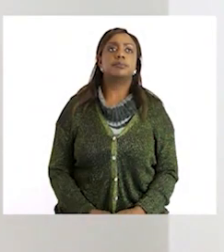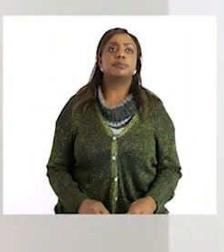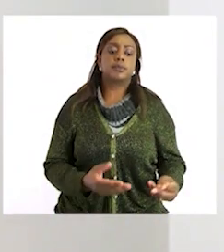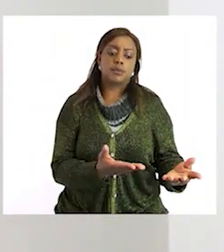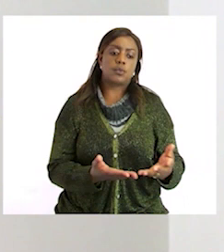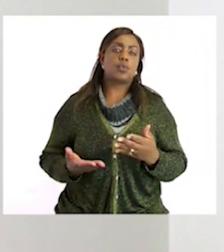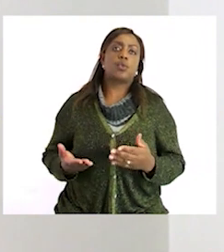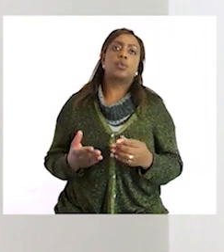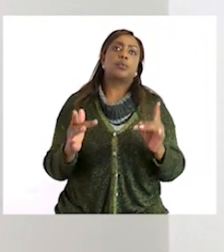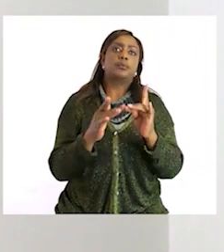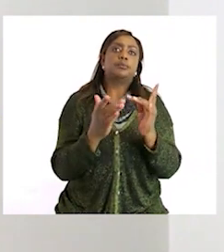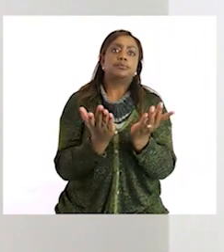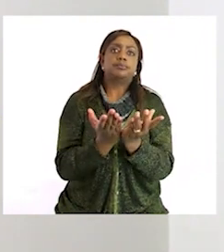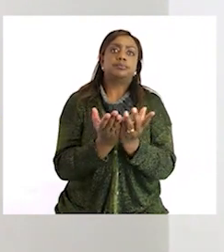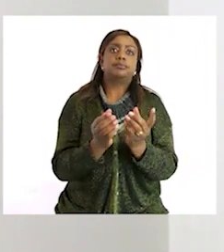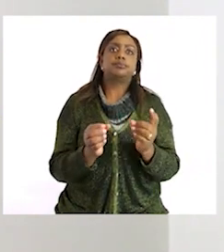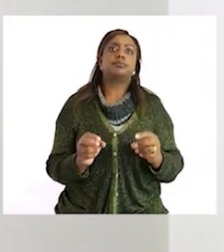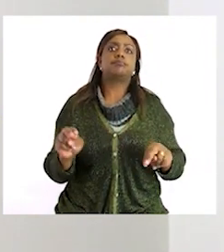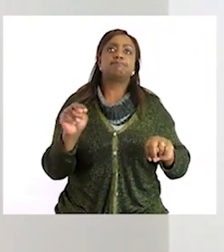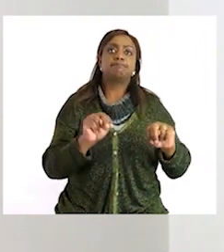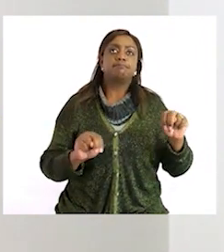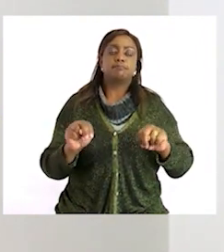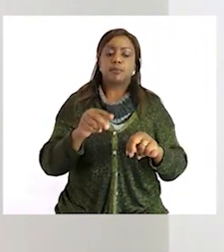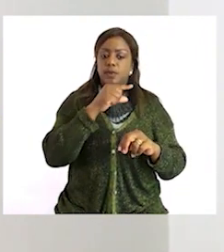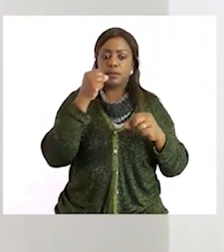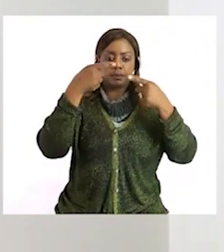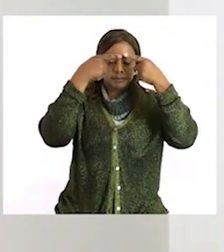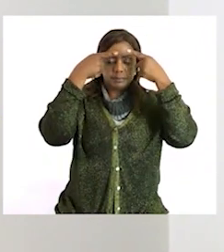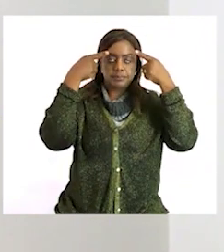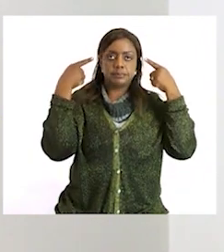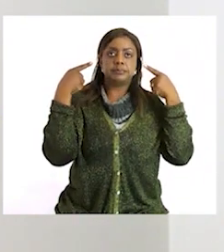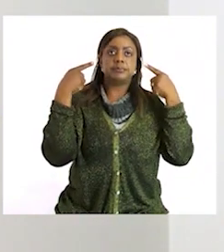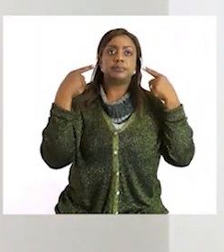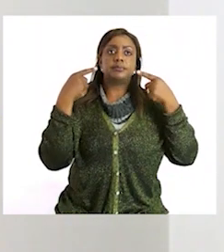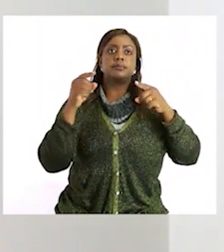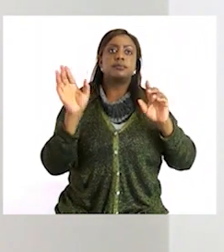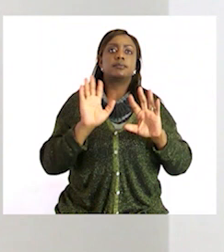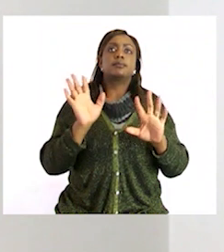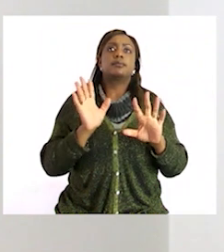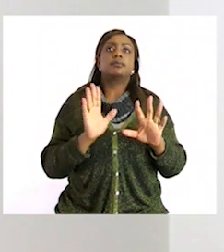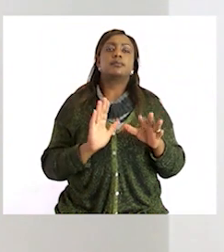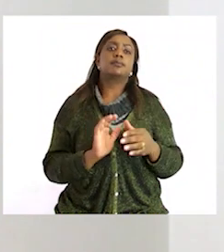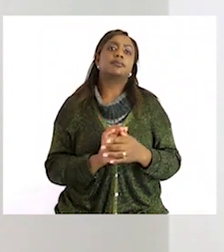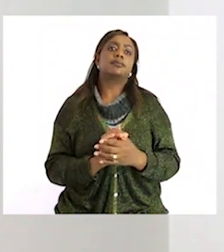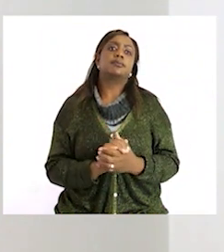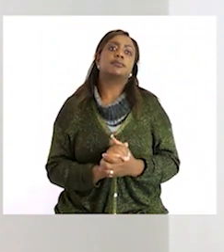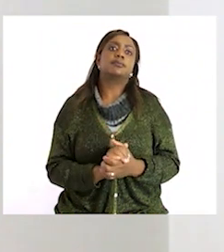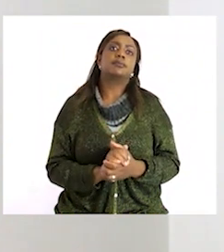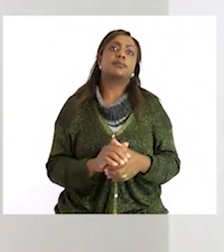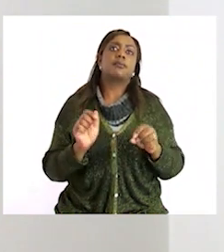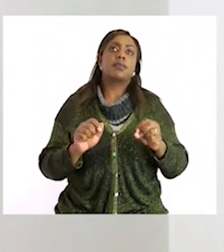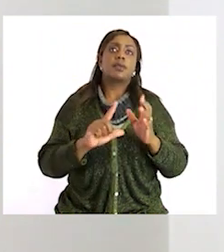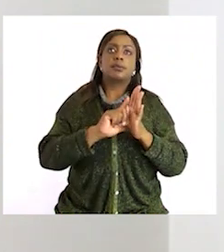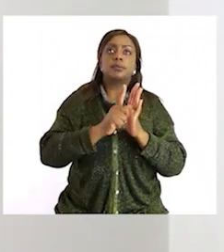Welcome to My Zone Online School. My name is Linda Shipanga, and welcome to my friend. Today's